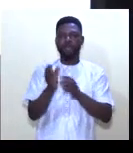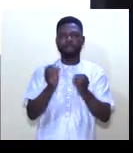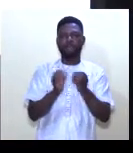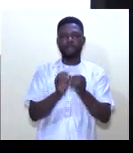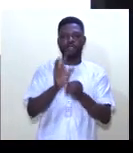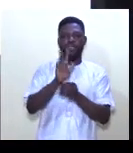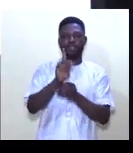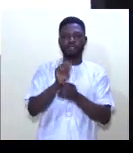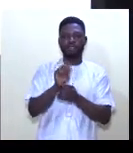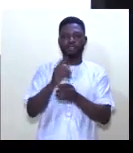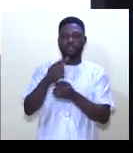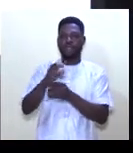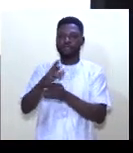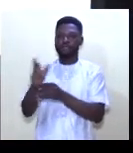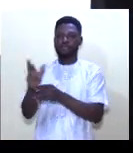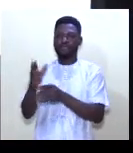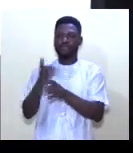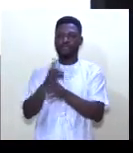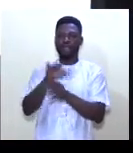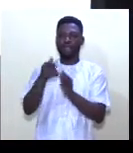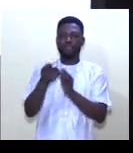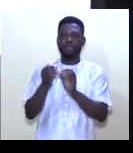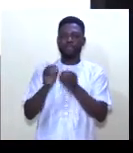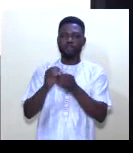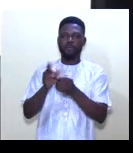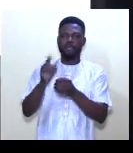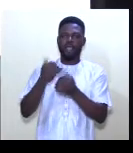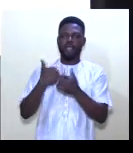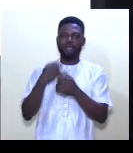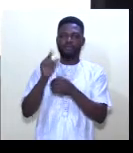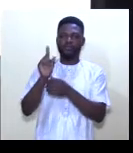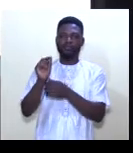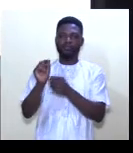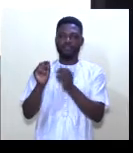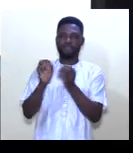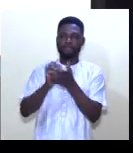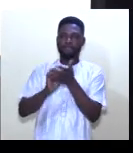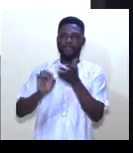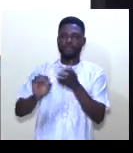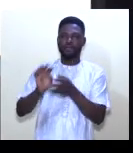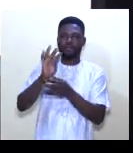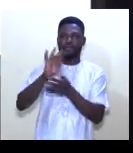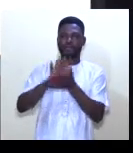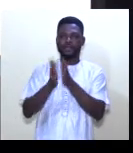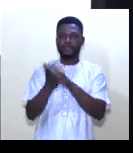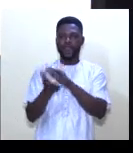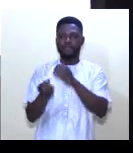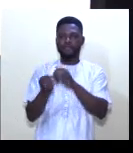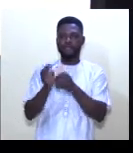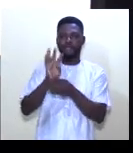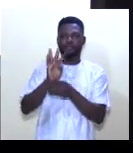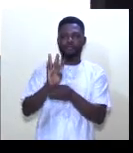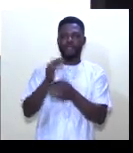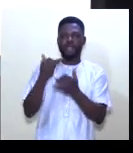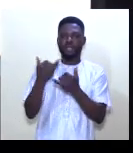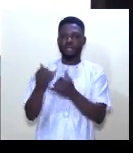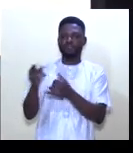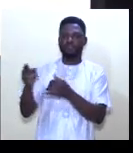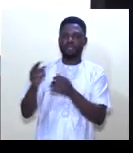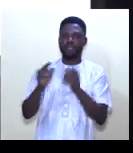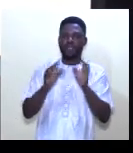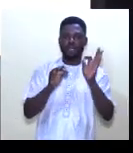plus 3t. Now on the right, I take all the numbers. I have 20, then minus 4 becomes plus